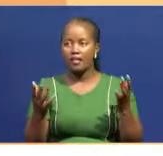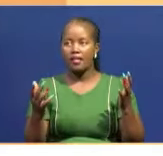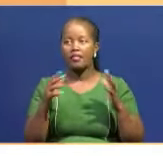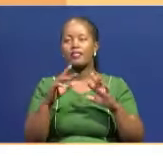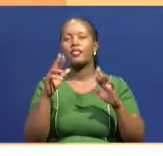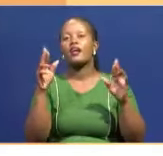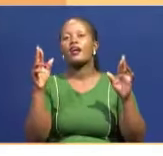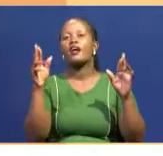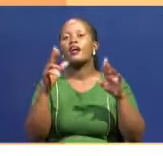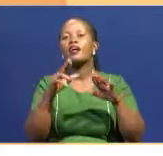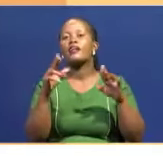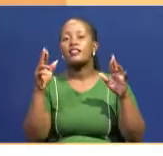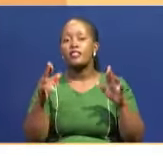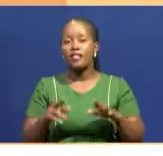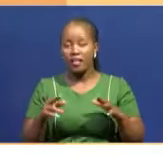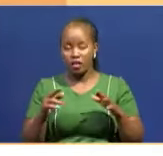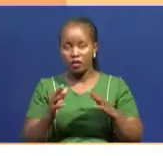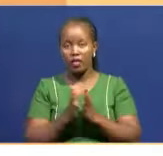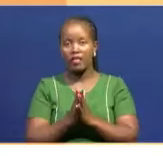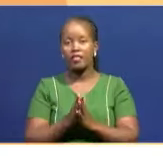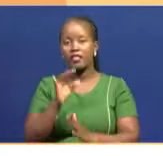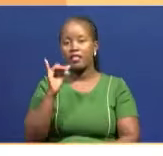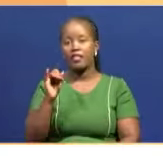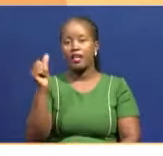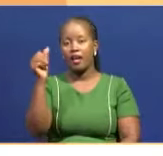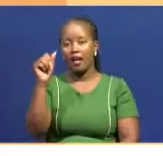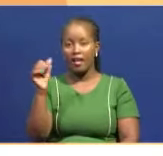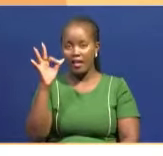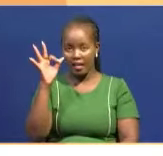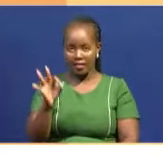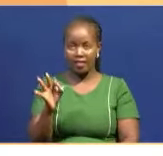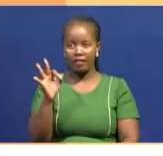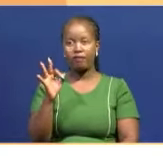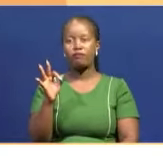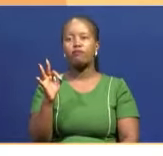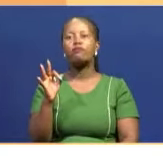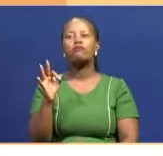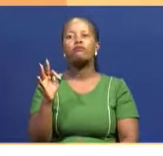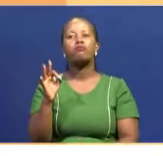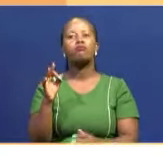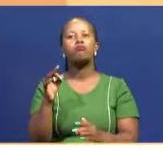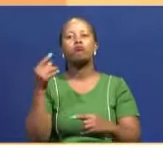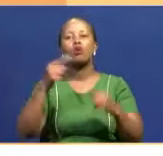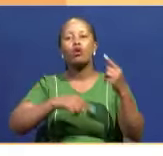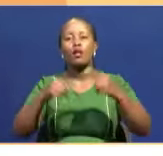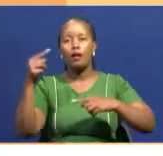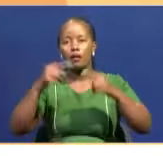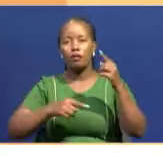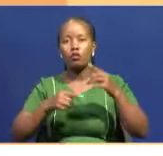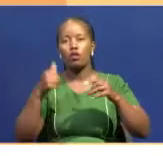international, the ISF All Schools Cross Country Championships that Kenya will be hosting and will be live on KBC Channel 1.